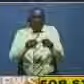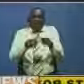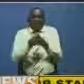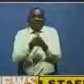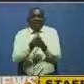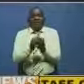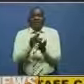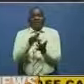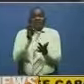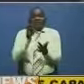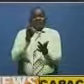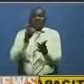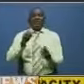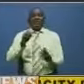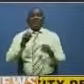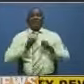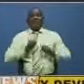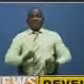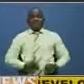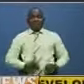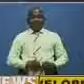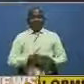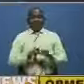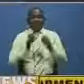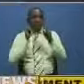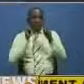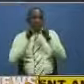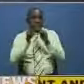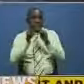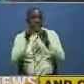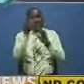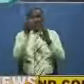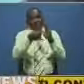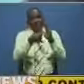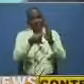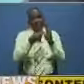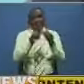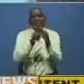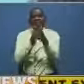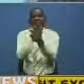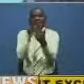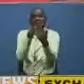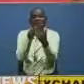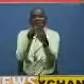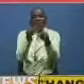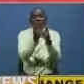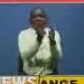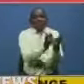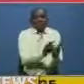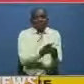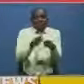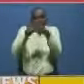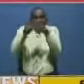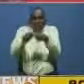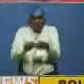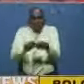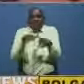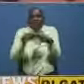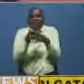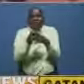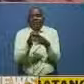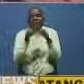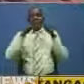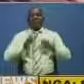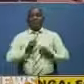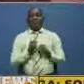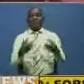elective subjects of the students. The visual arts subjects are in 3 categories, depending on the combination of the